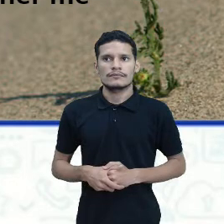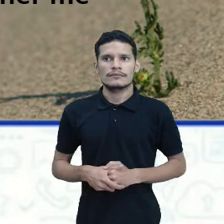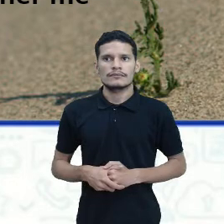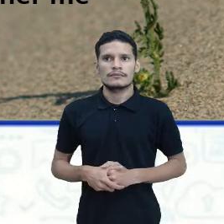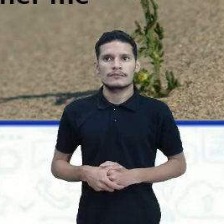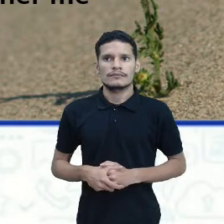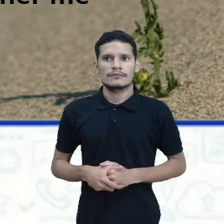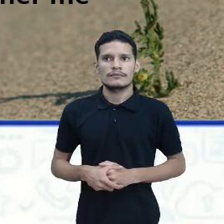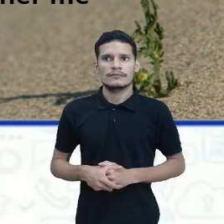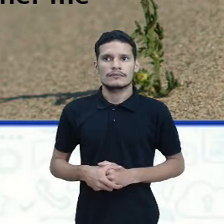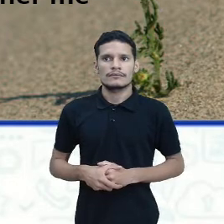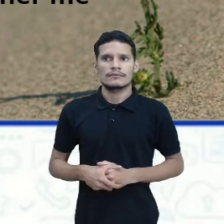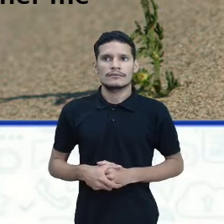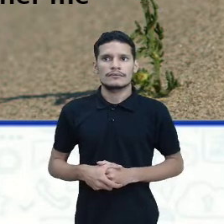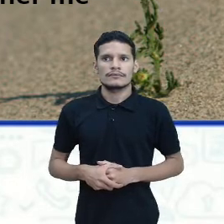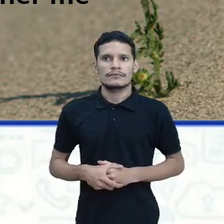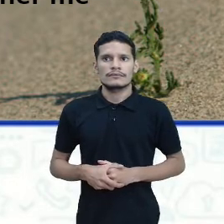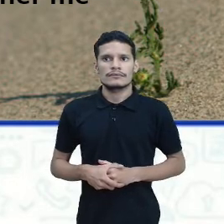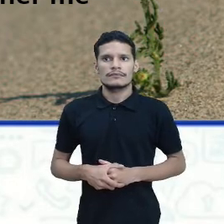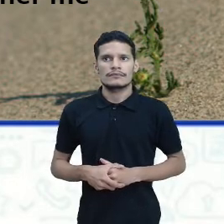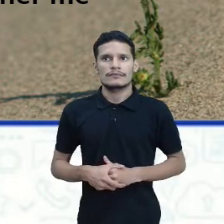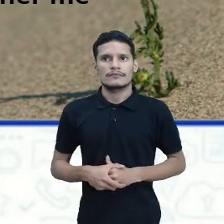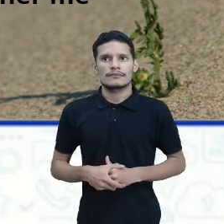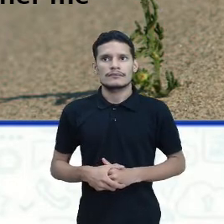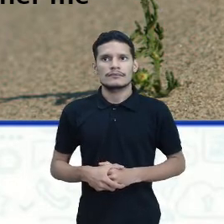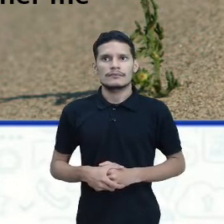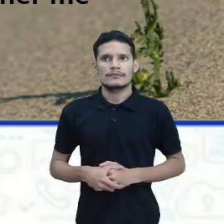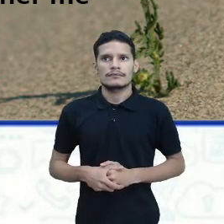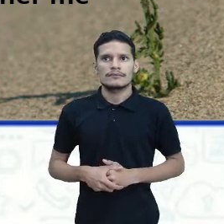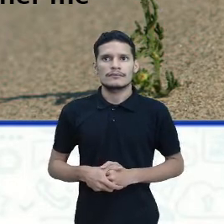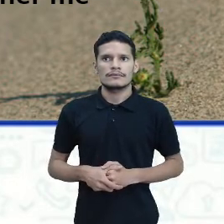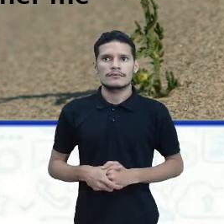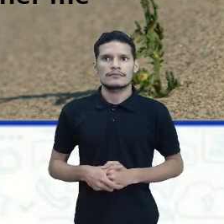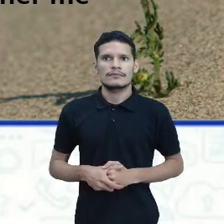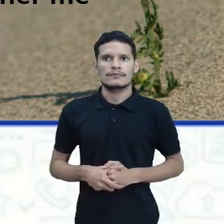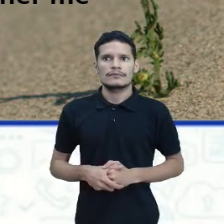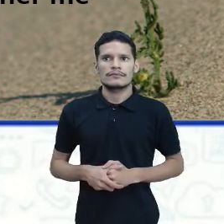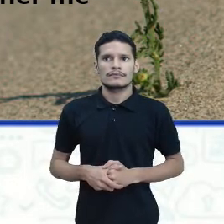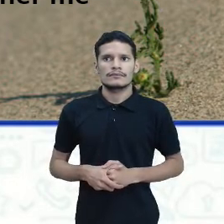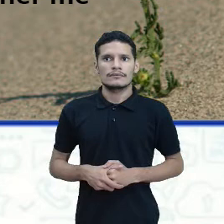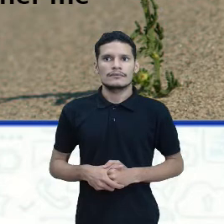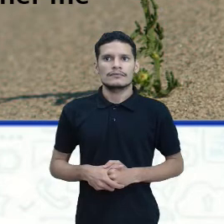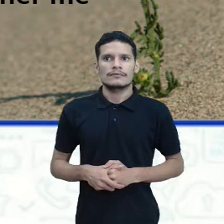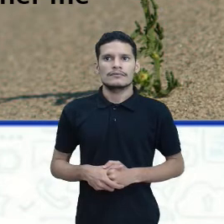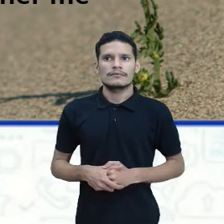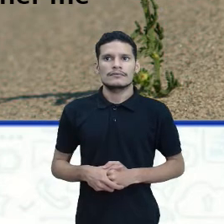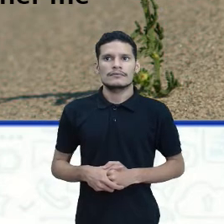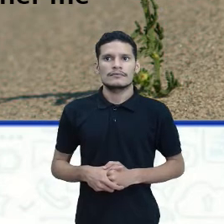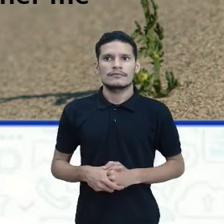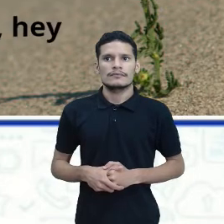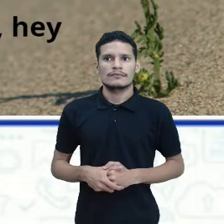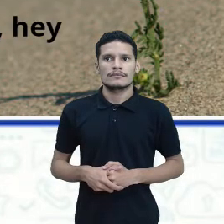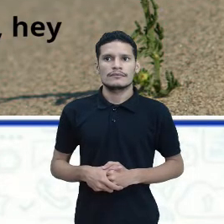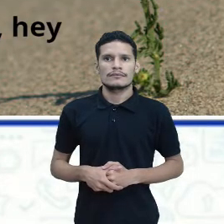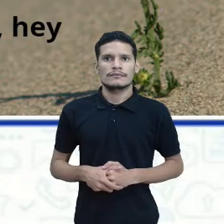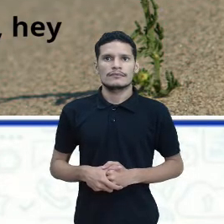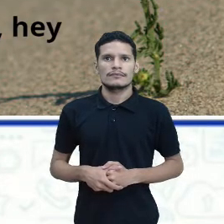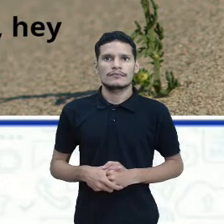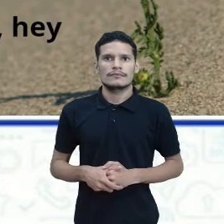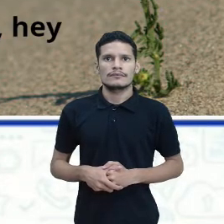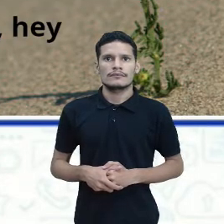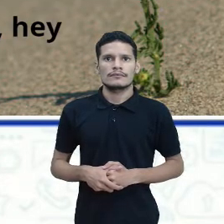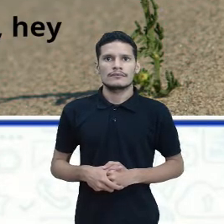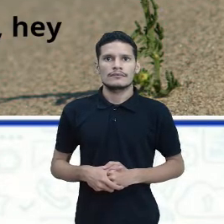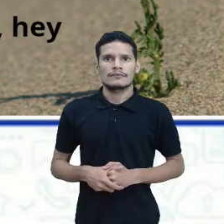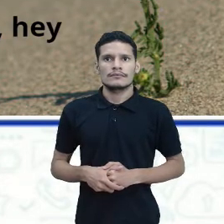stupid luck. I would have made you leave a key. If I'd done known for just 1 second, you'd be back to bother